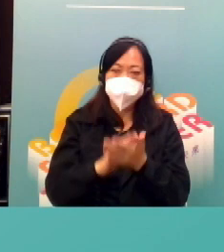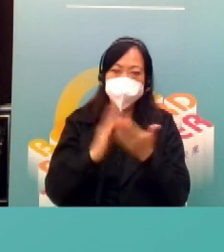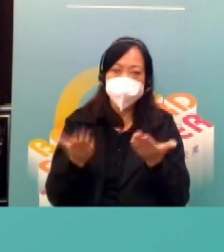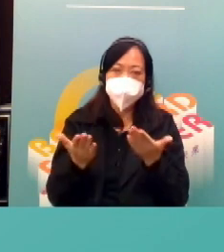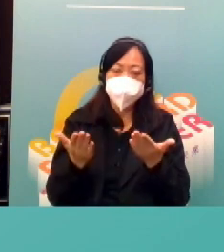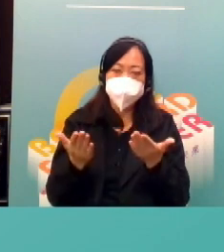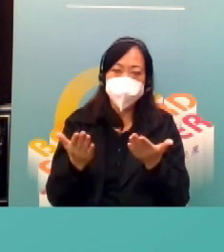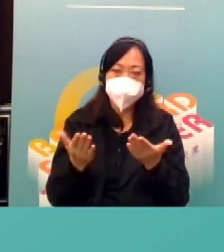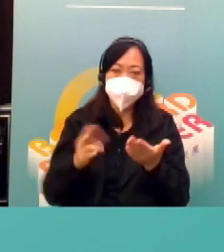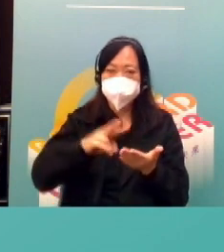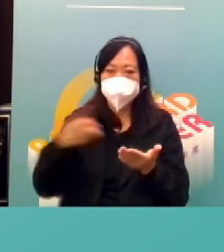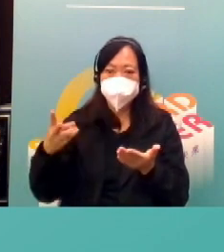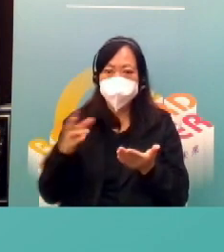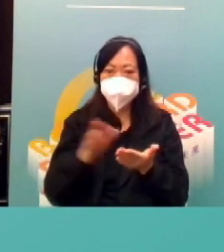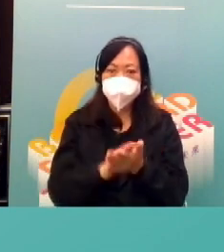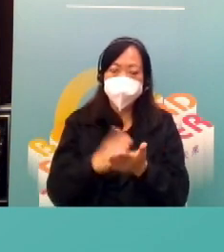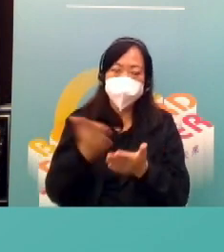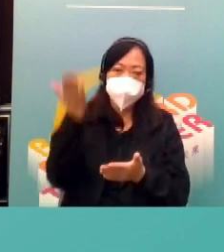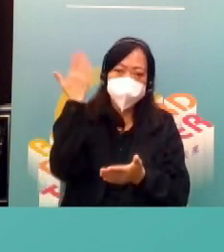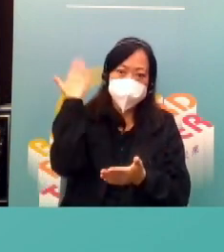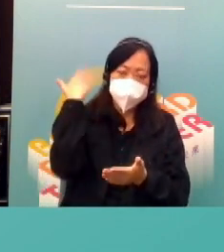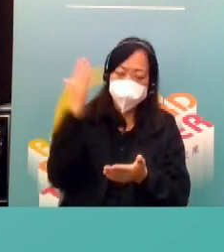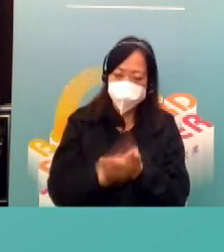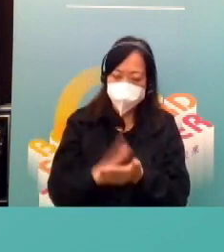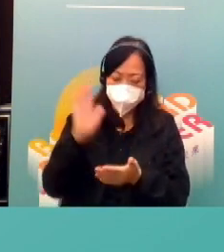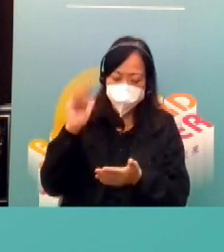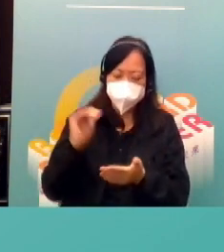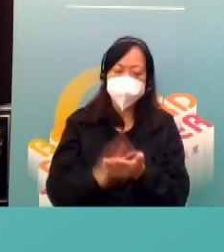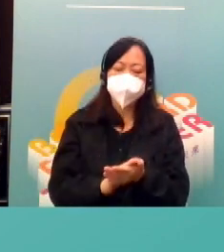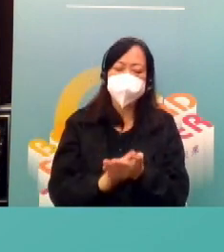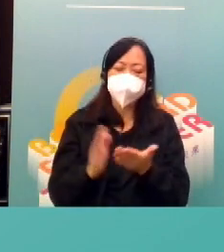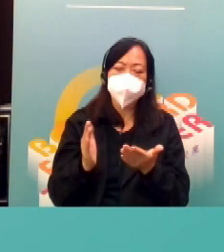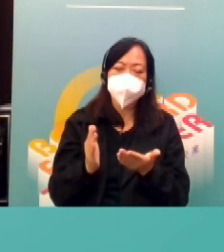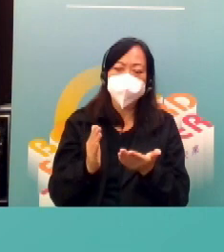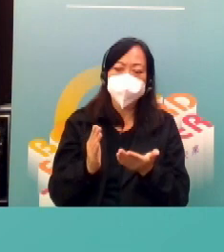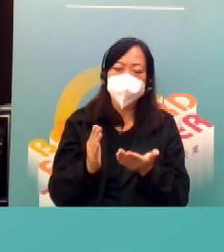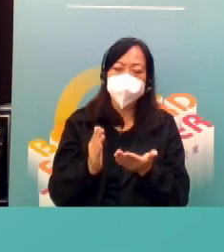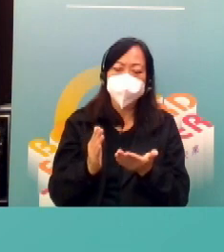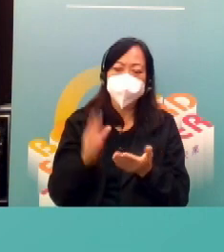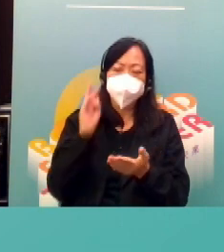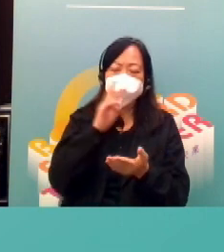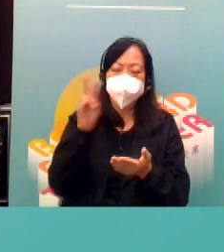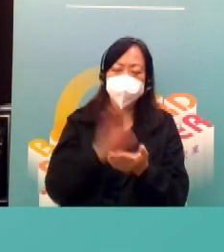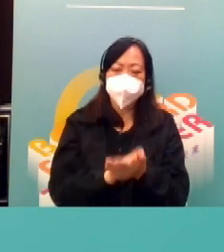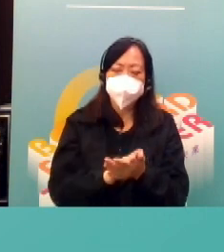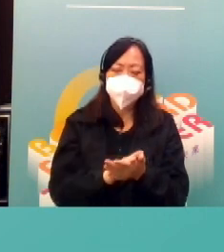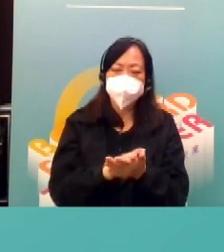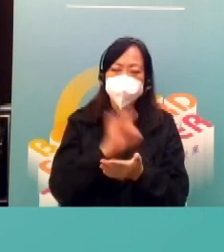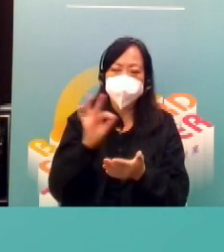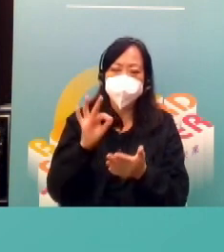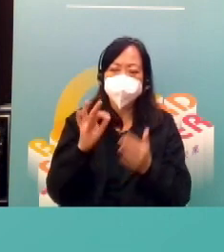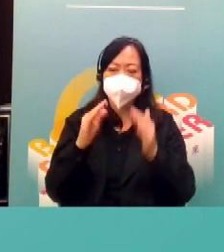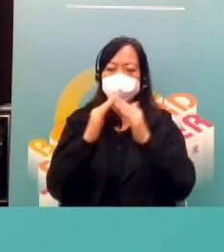whereby traditionally they might be thinking about, okay, let's take the issue of homelessness. They might be thinking, well, I'm going to commission for